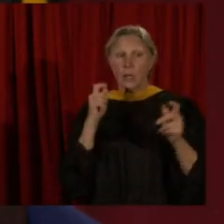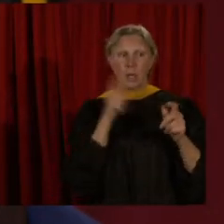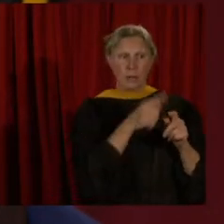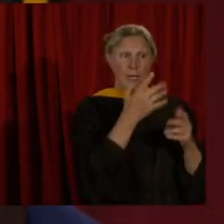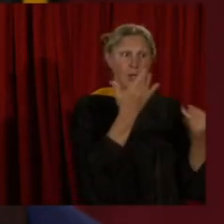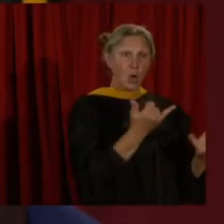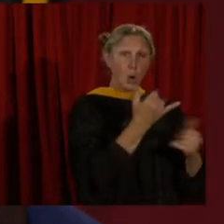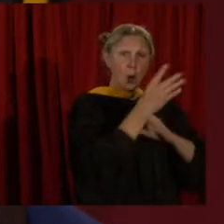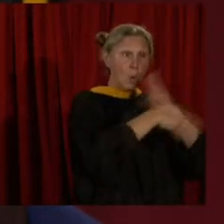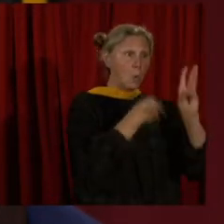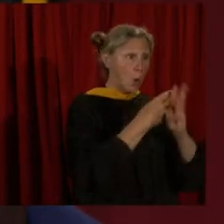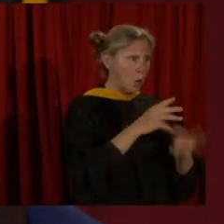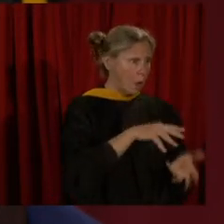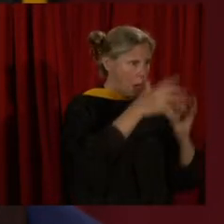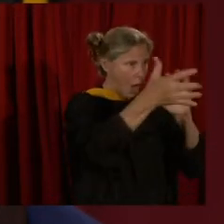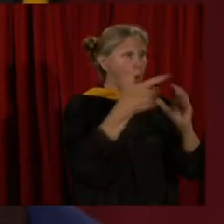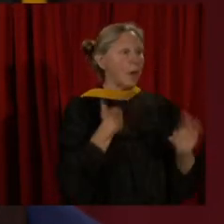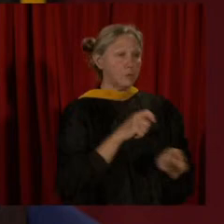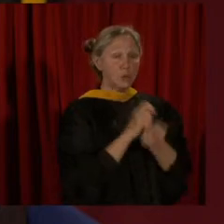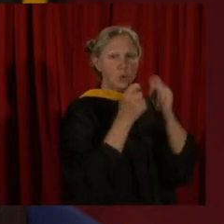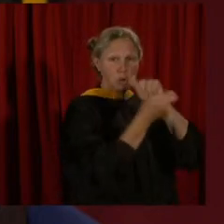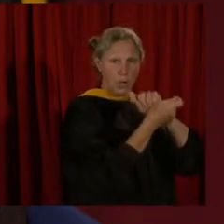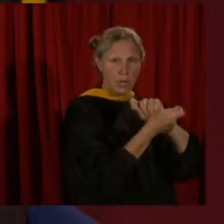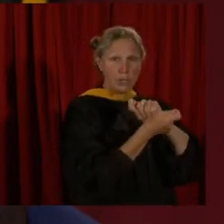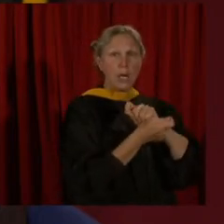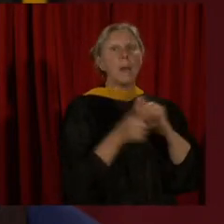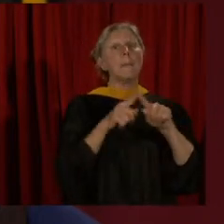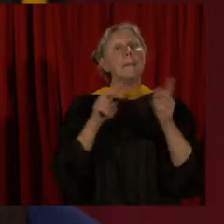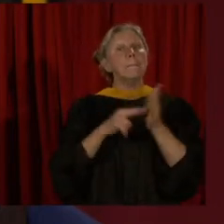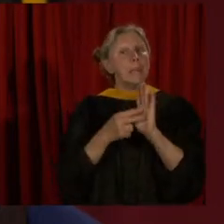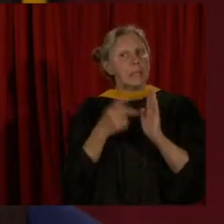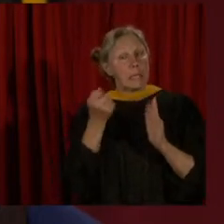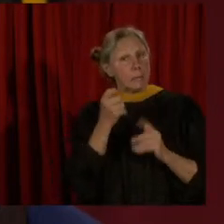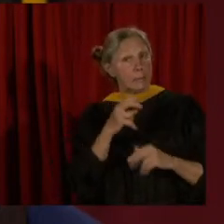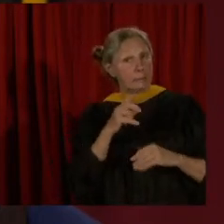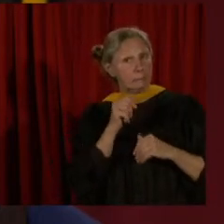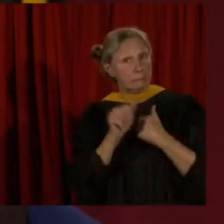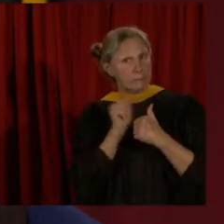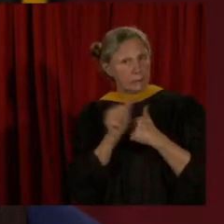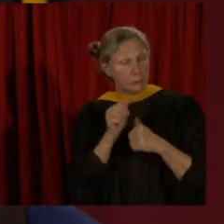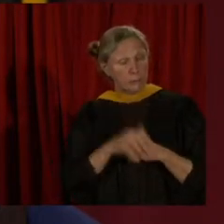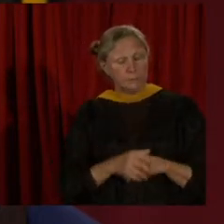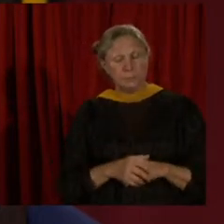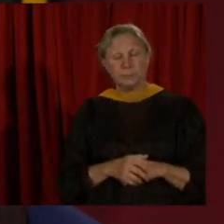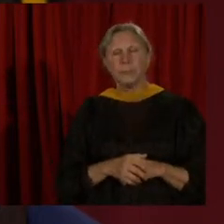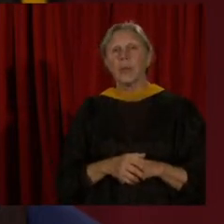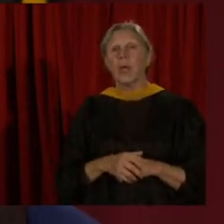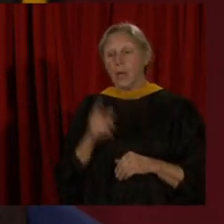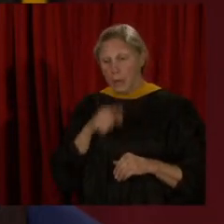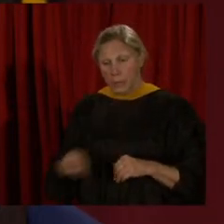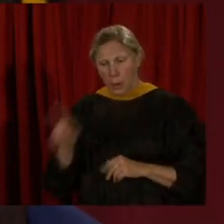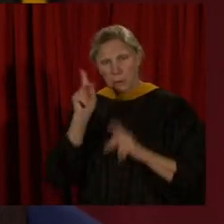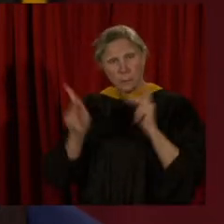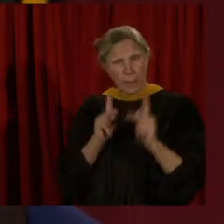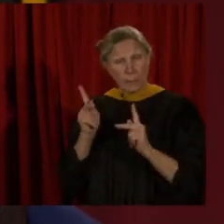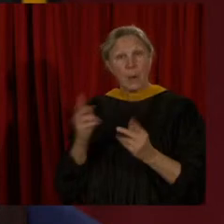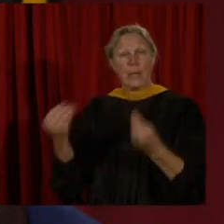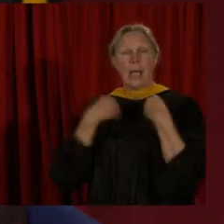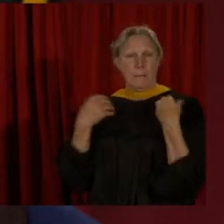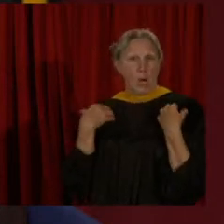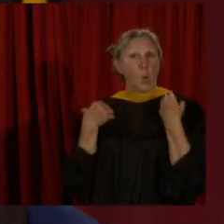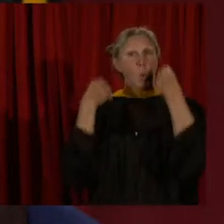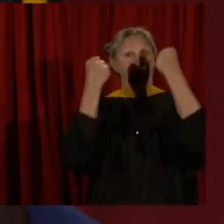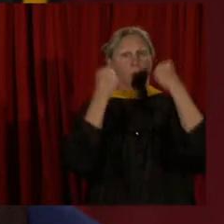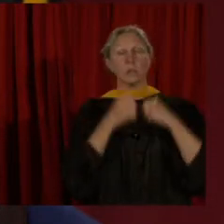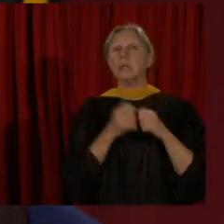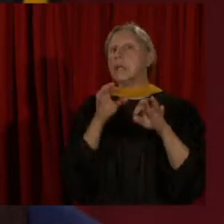order to do so, we would have to take risks. I gained courage from the strength of our people. It was